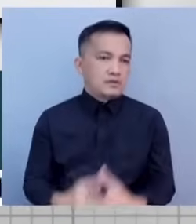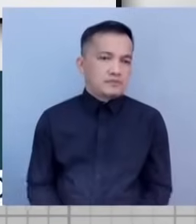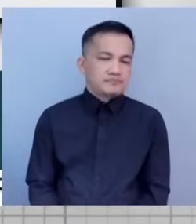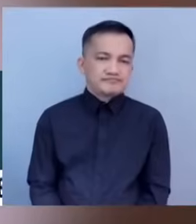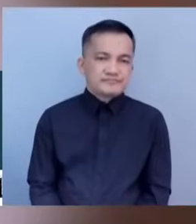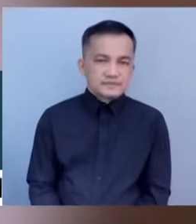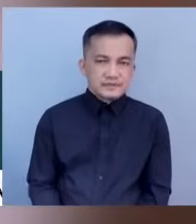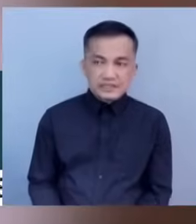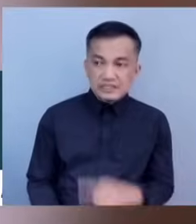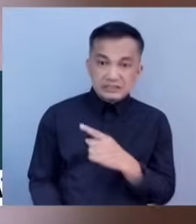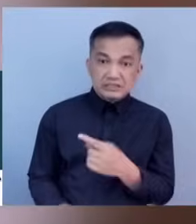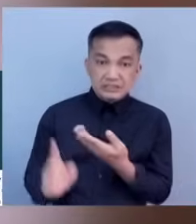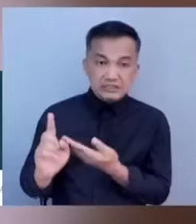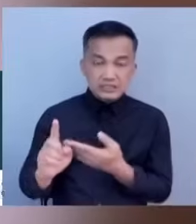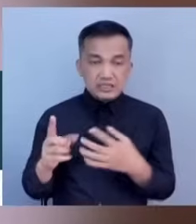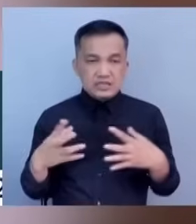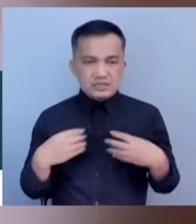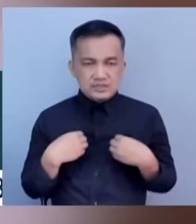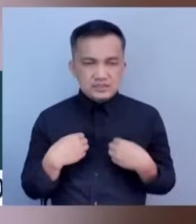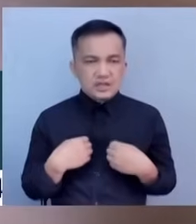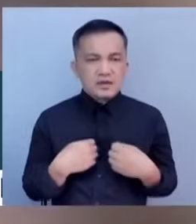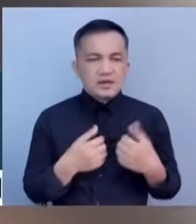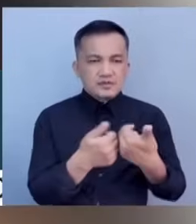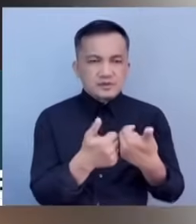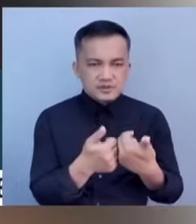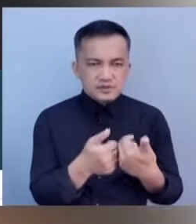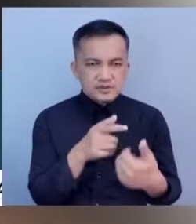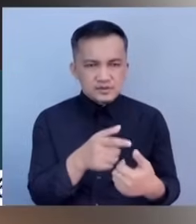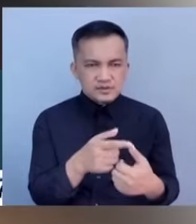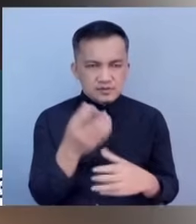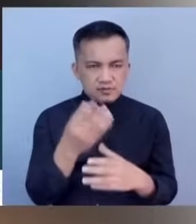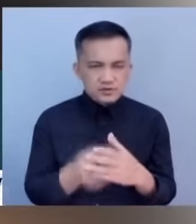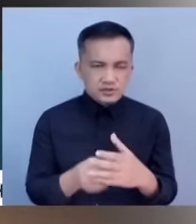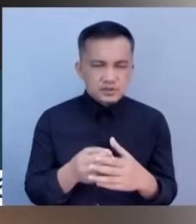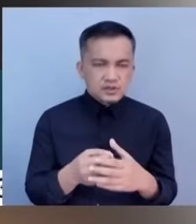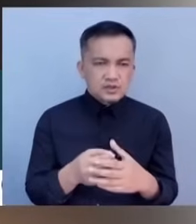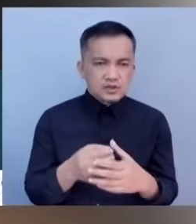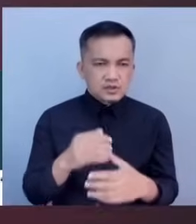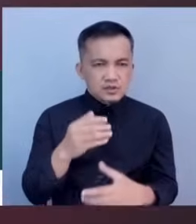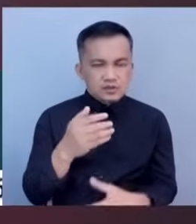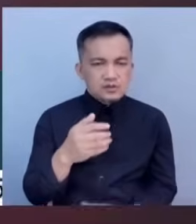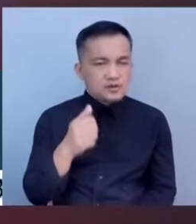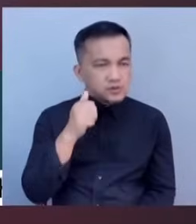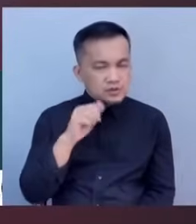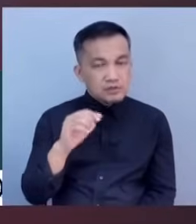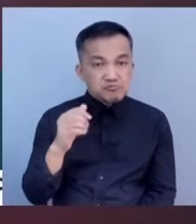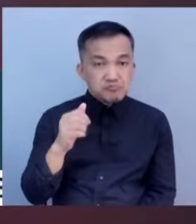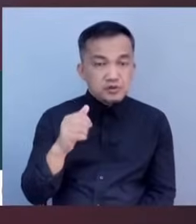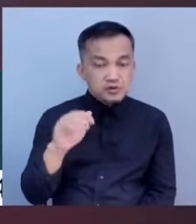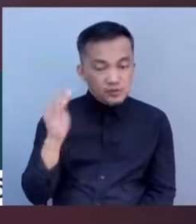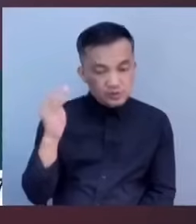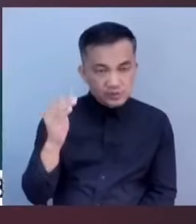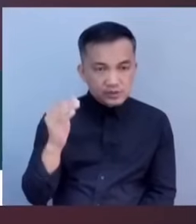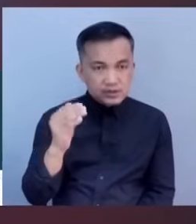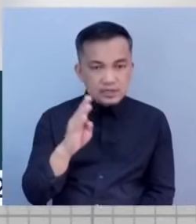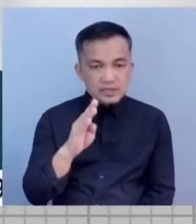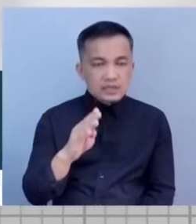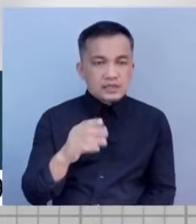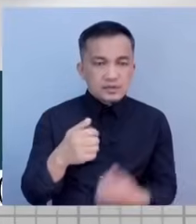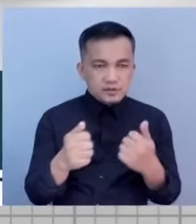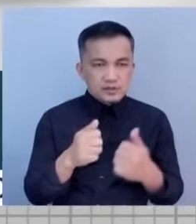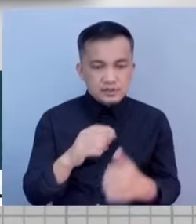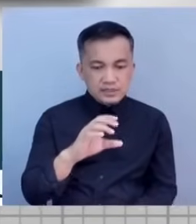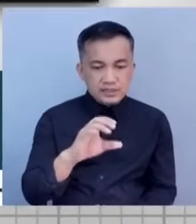Castro admitted that he had a romantic relationship with the missing beauty pageant bet, Catherine Camilon. According to the PNP Internal Affairs